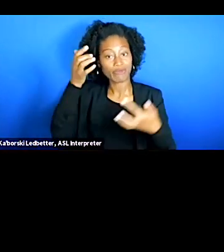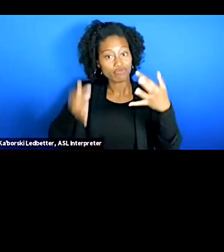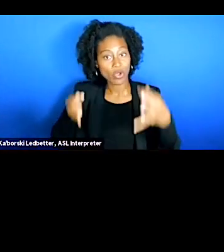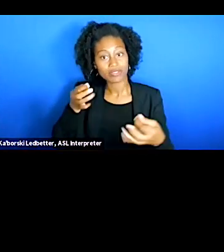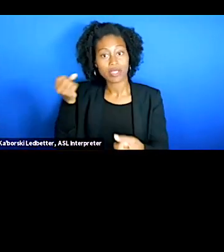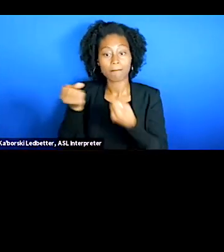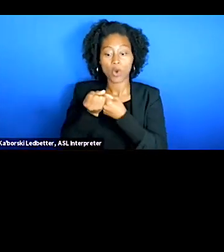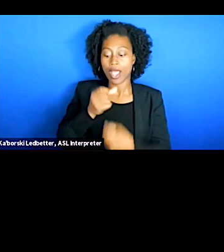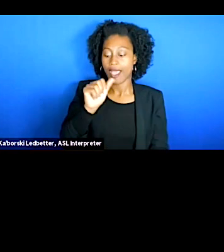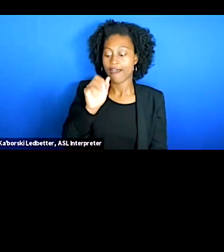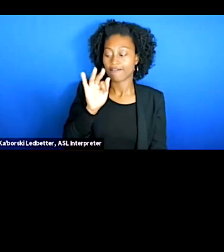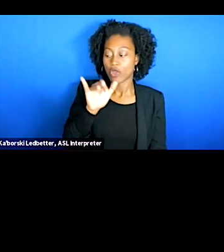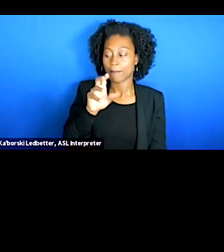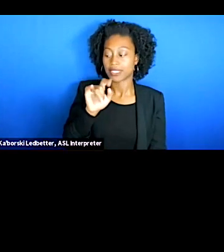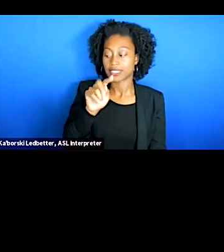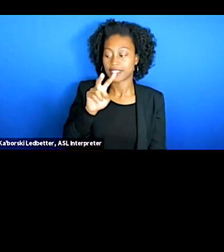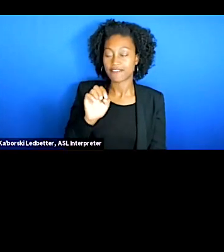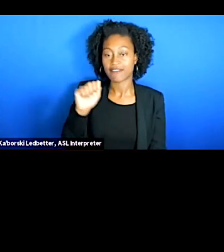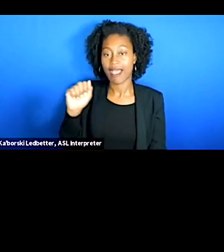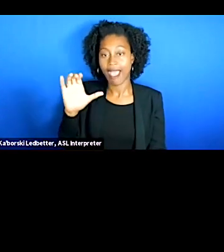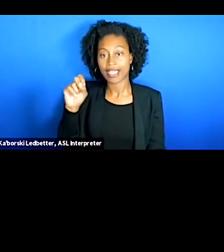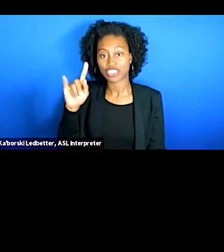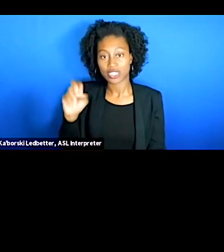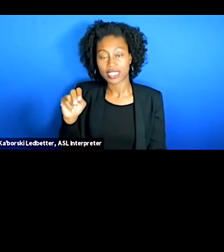Fisher versus the University of Texas case.